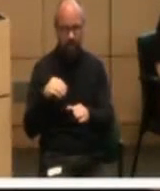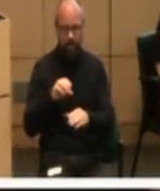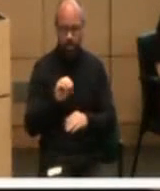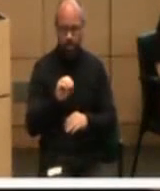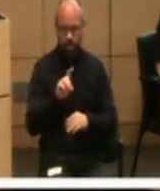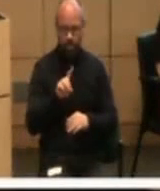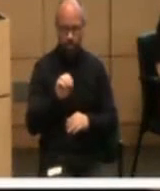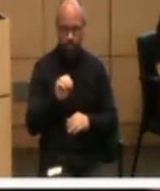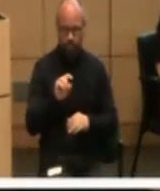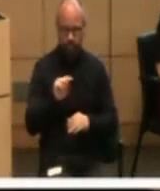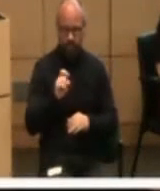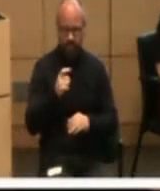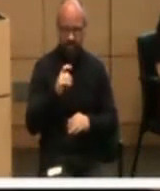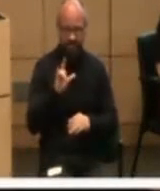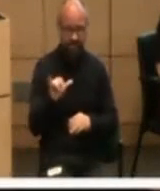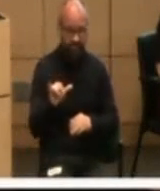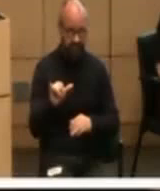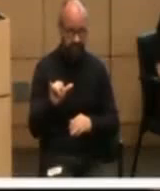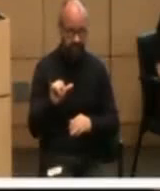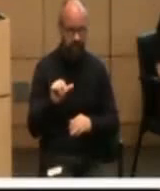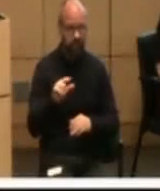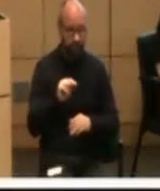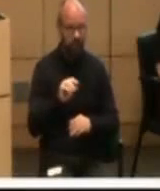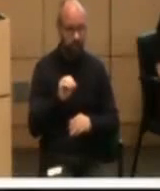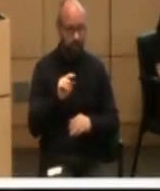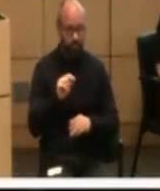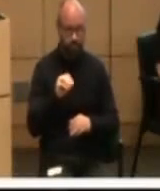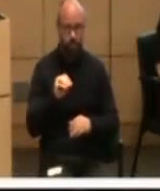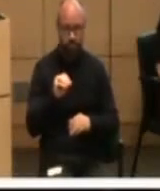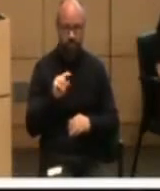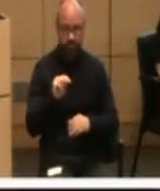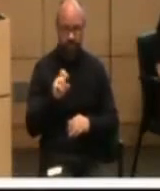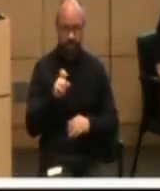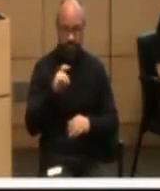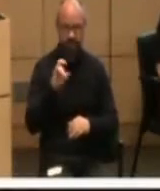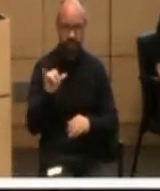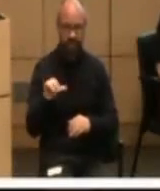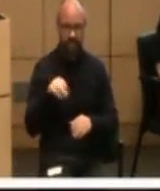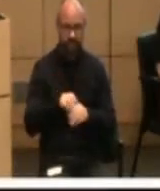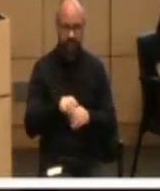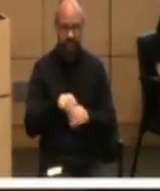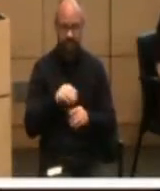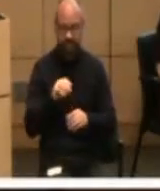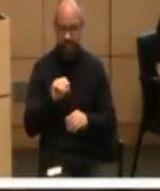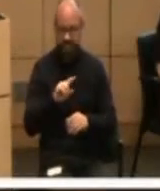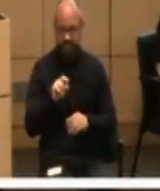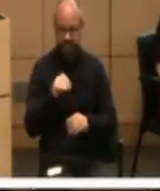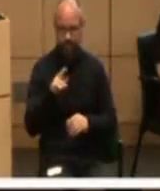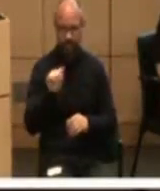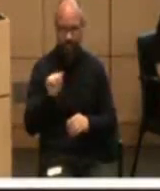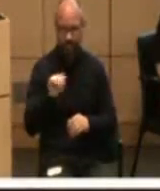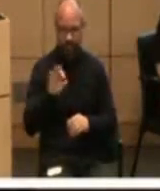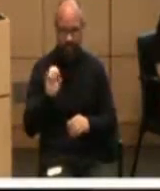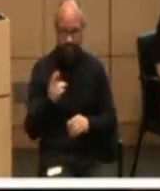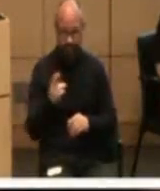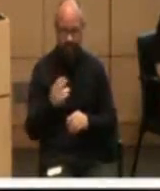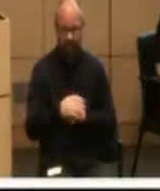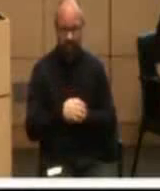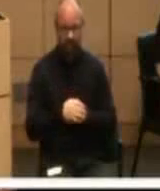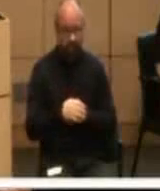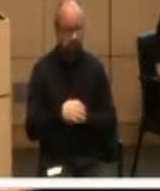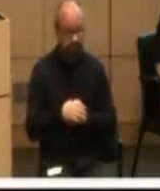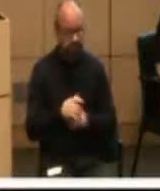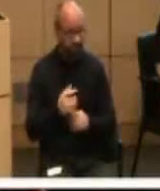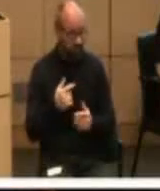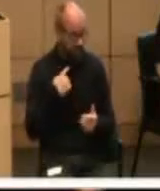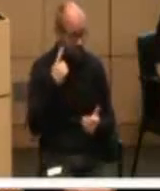of the issues with these chemotherapeutic regimens is that they often have multiple agents. And even though we think we have a pretty good